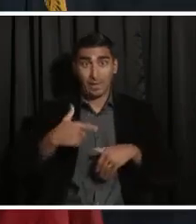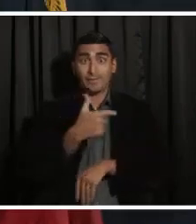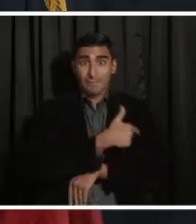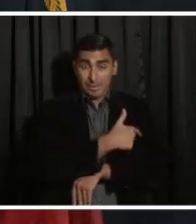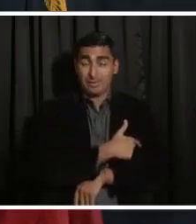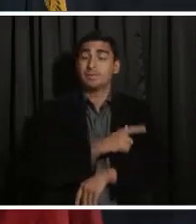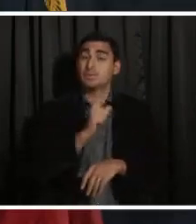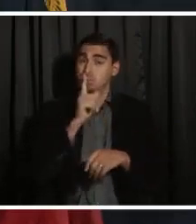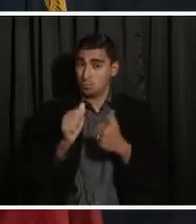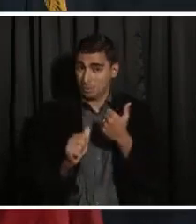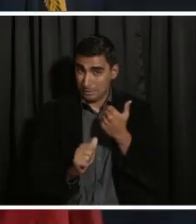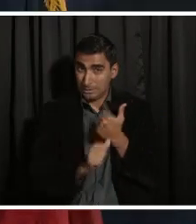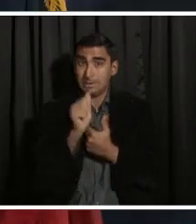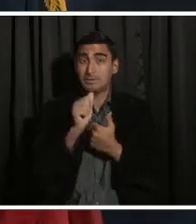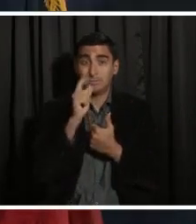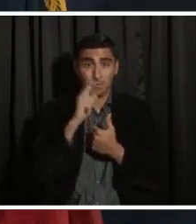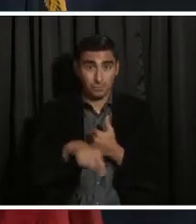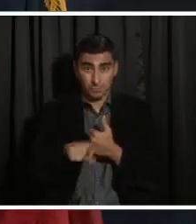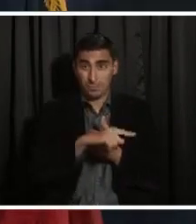of the deadly virus